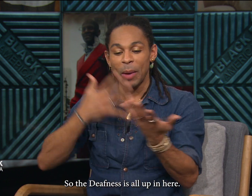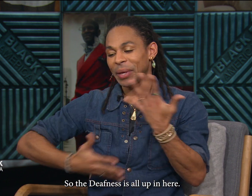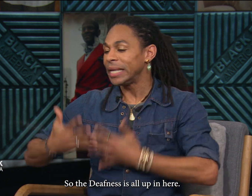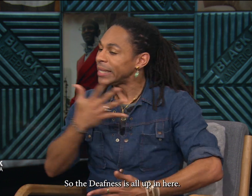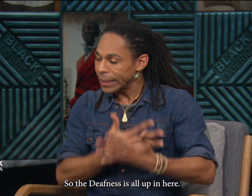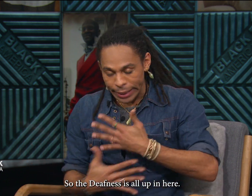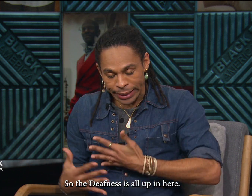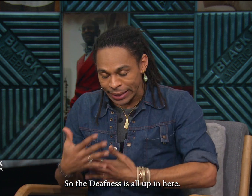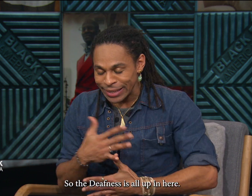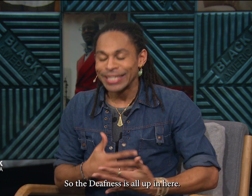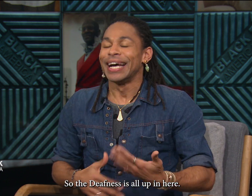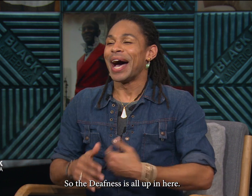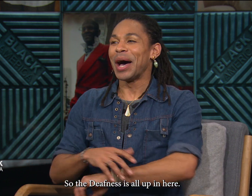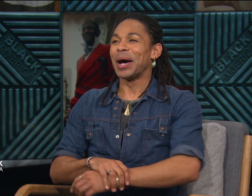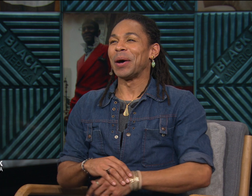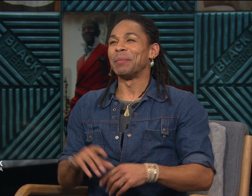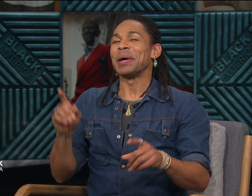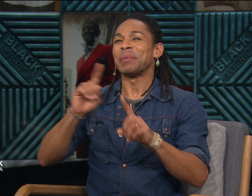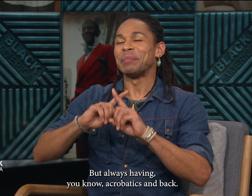all up in here.